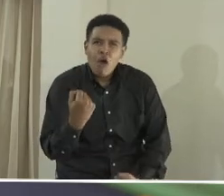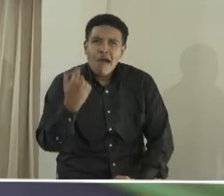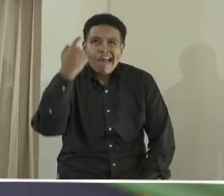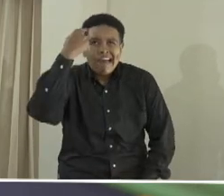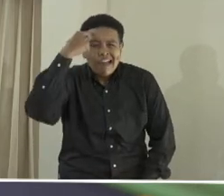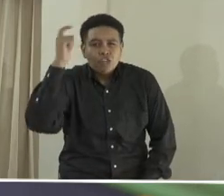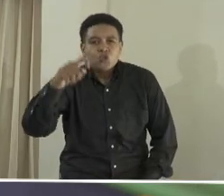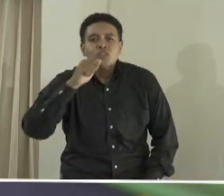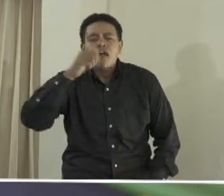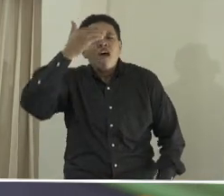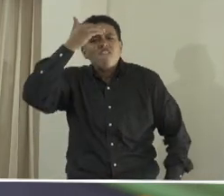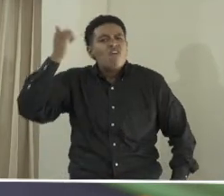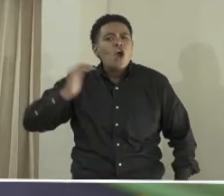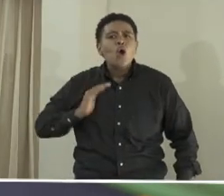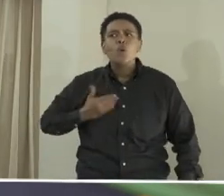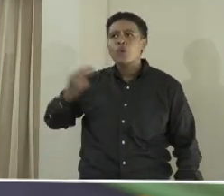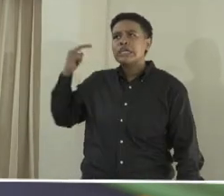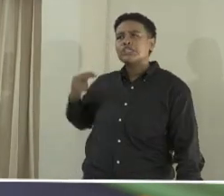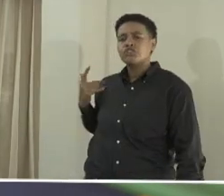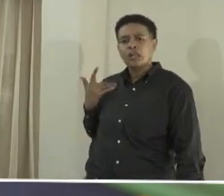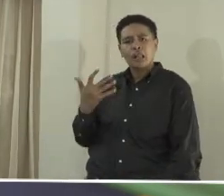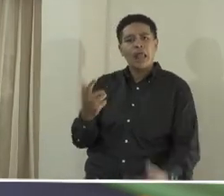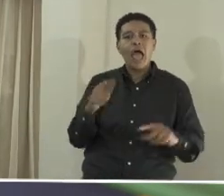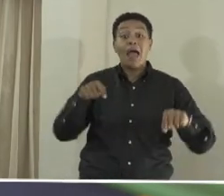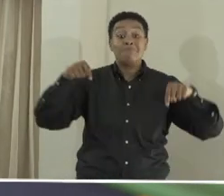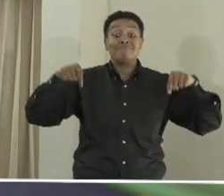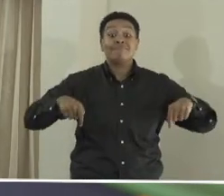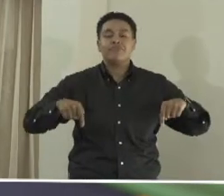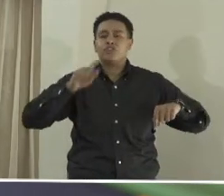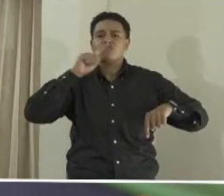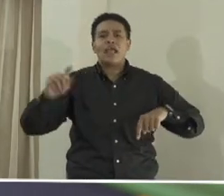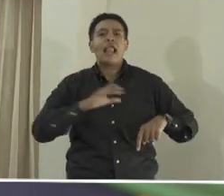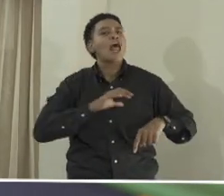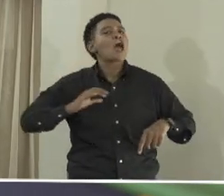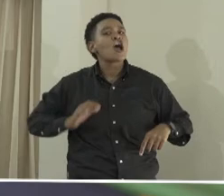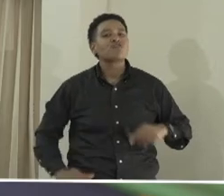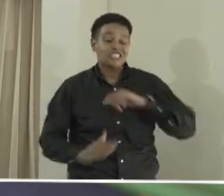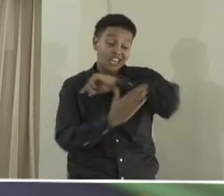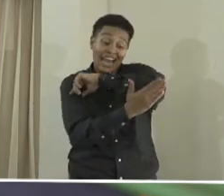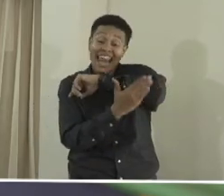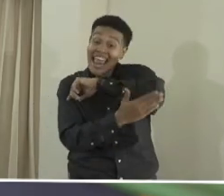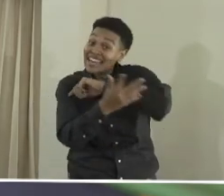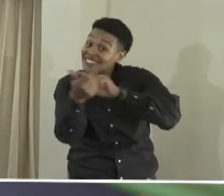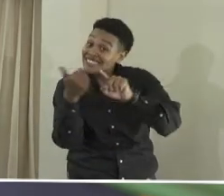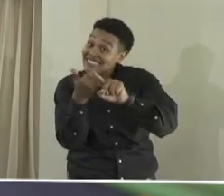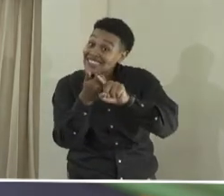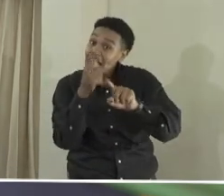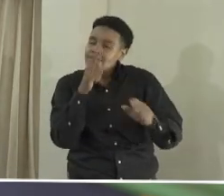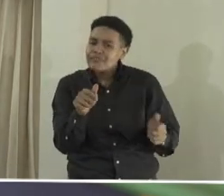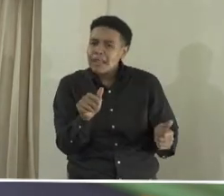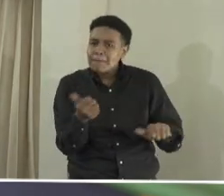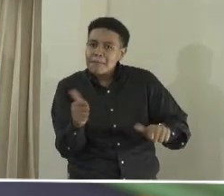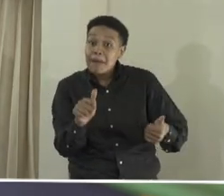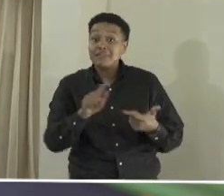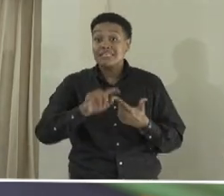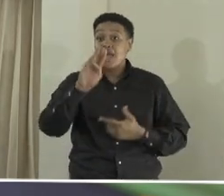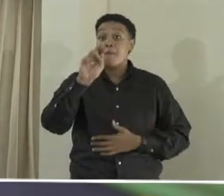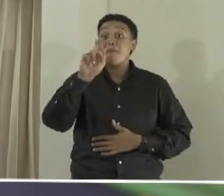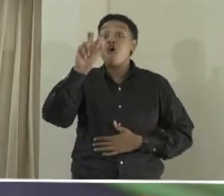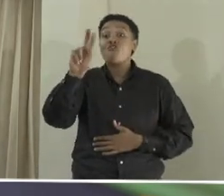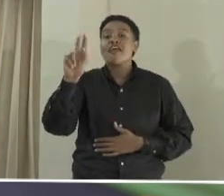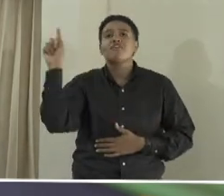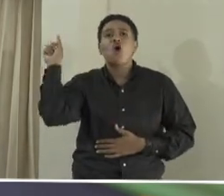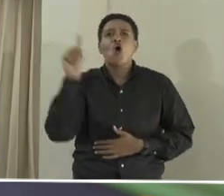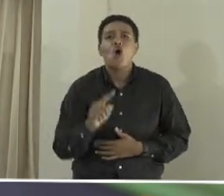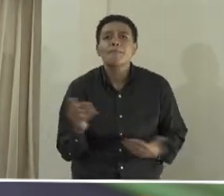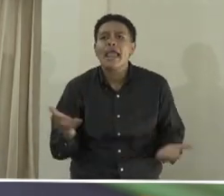Let us not forget our heritage. This is a Christian nation. The Baptists and the Moravians came